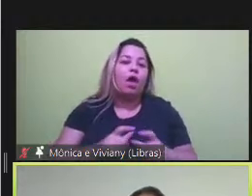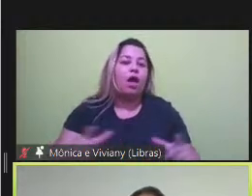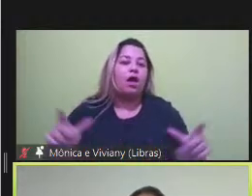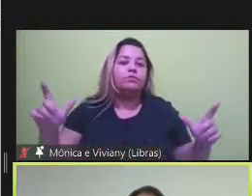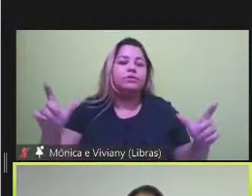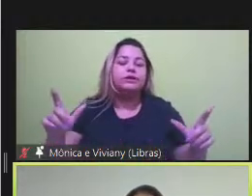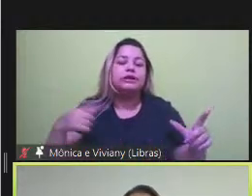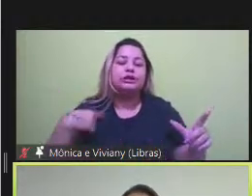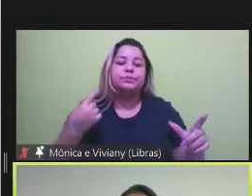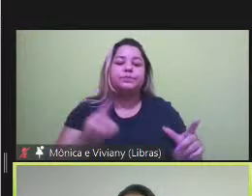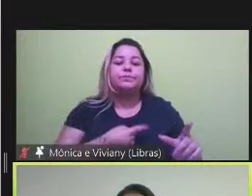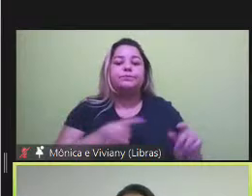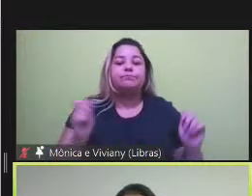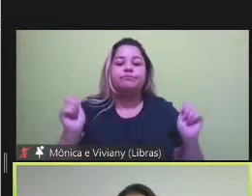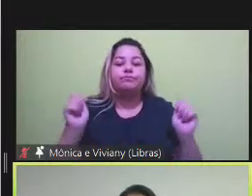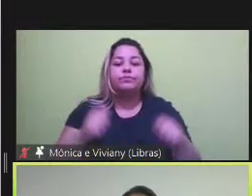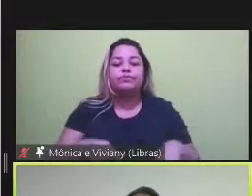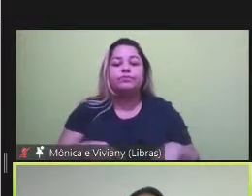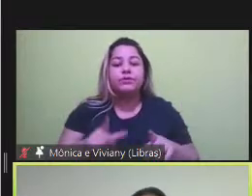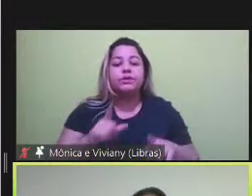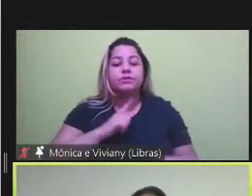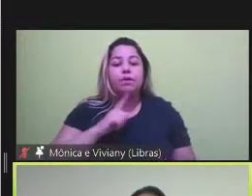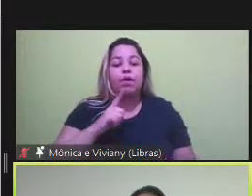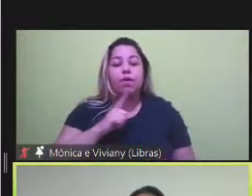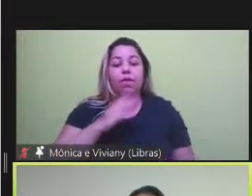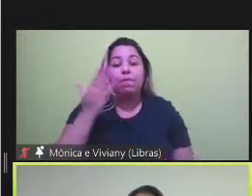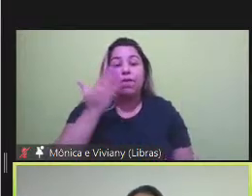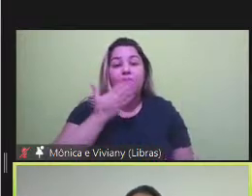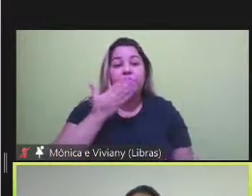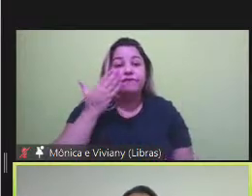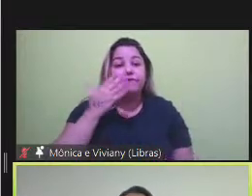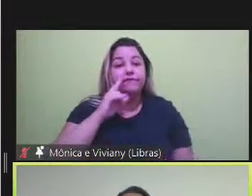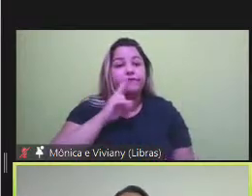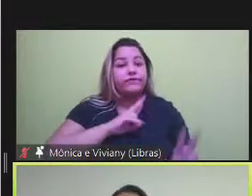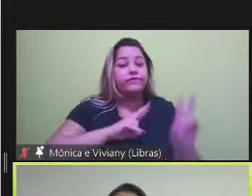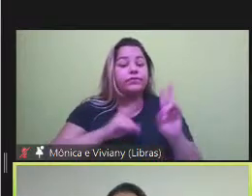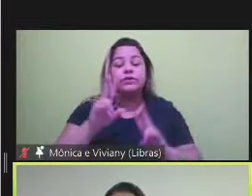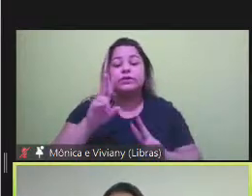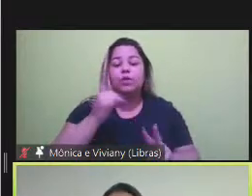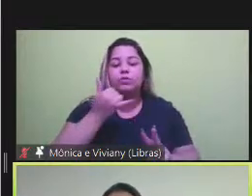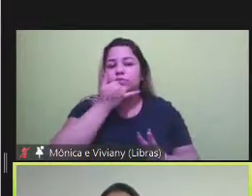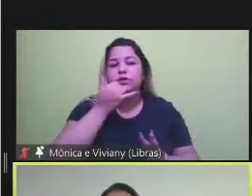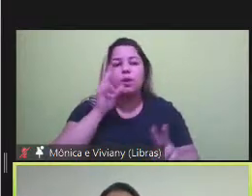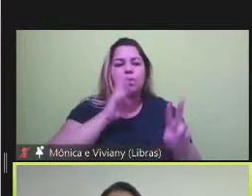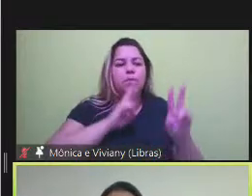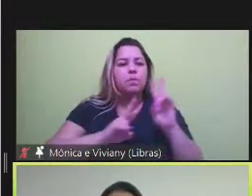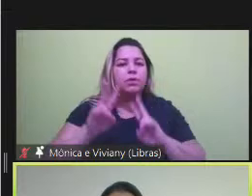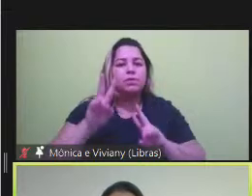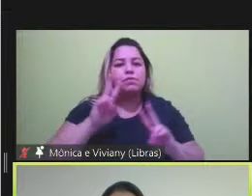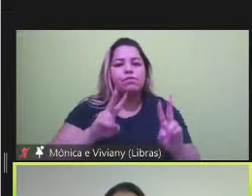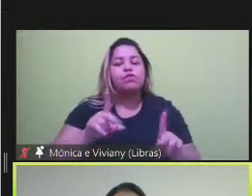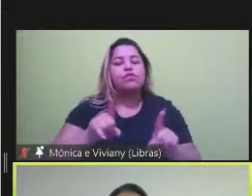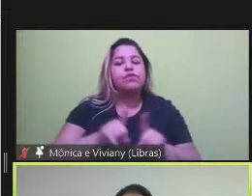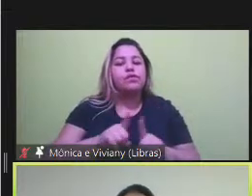which is ample and which we need to have a vision of a whole. So I also